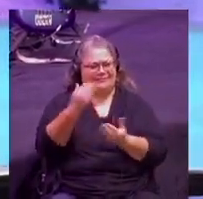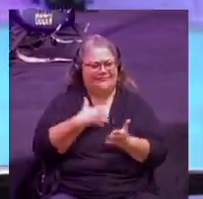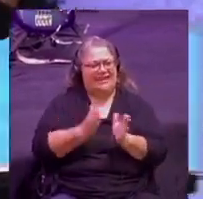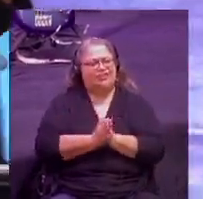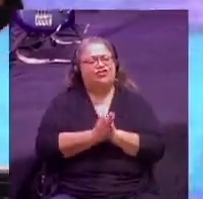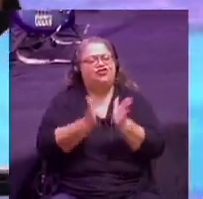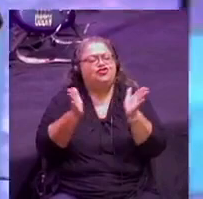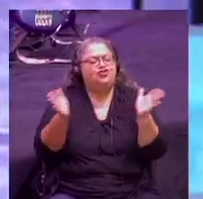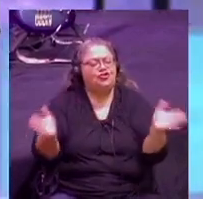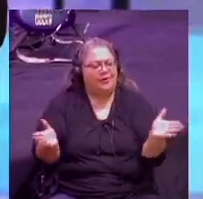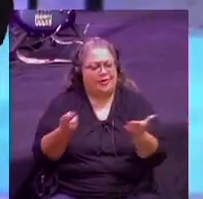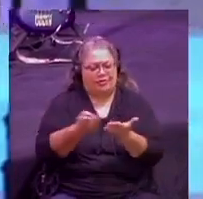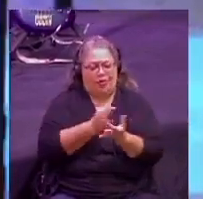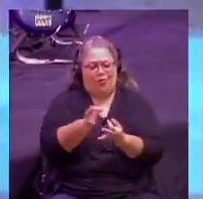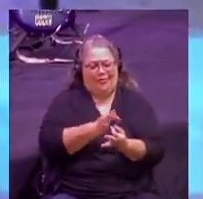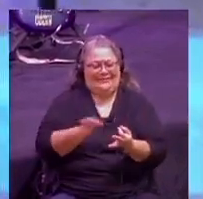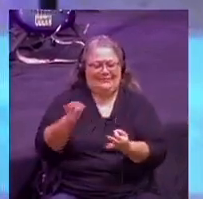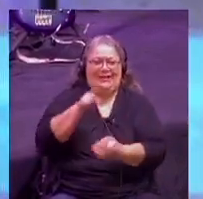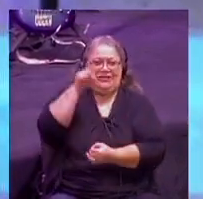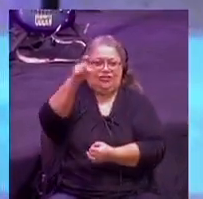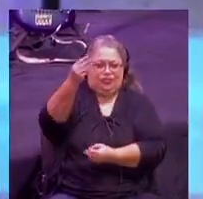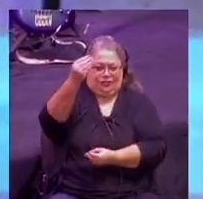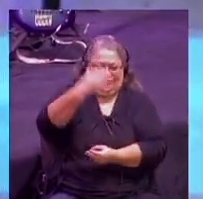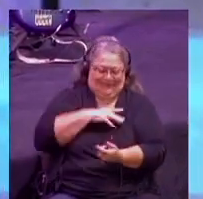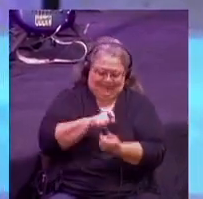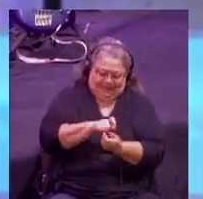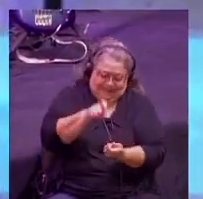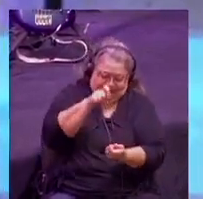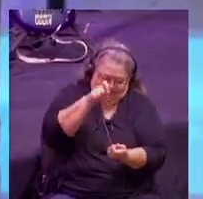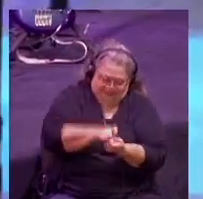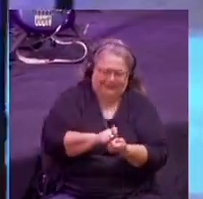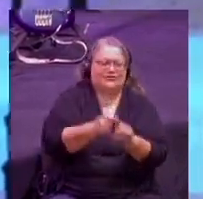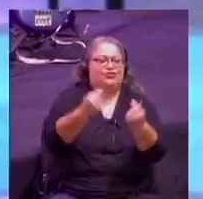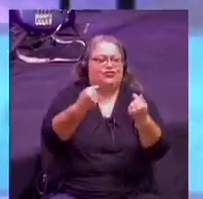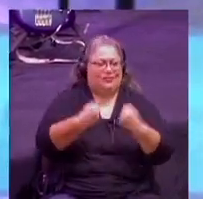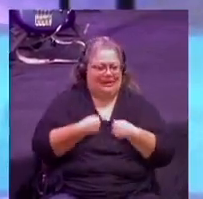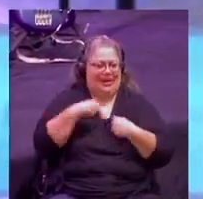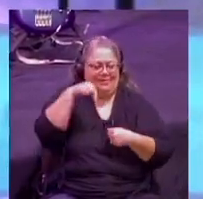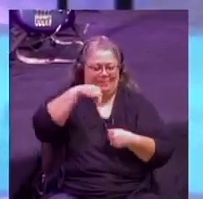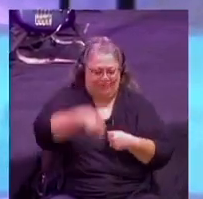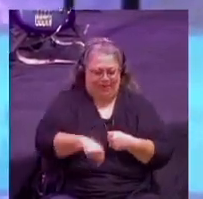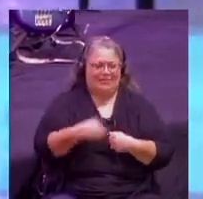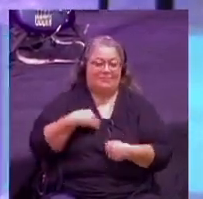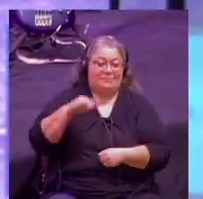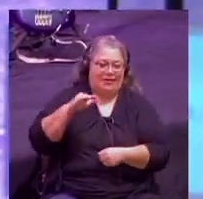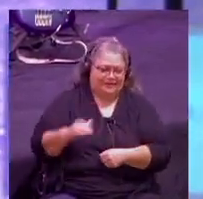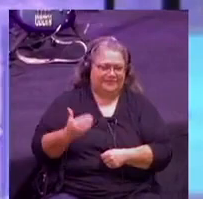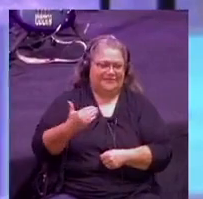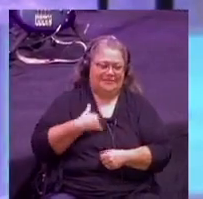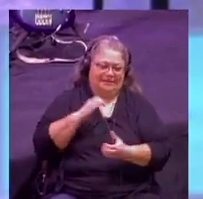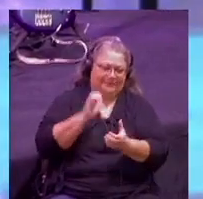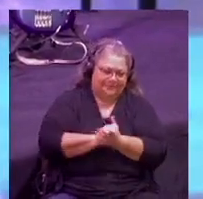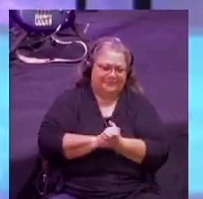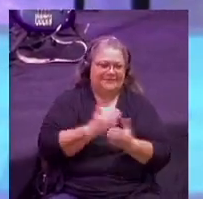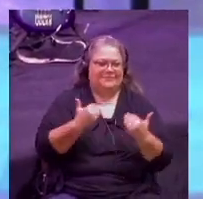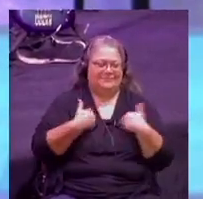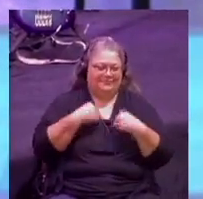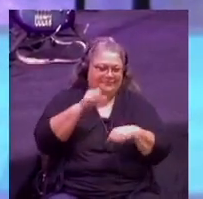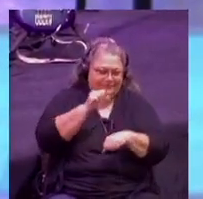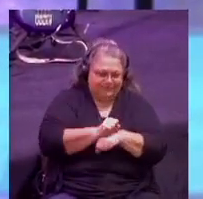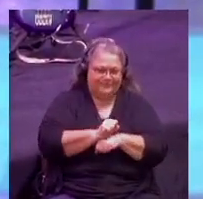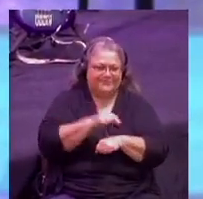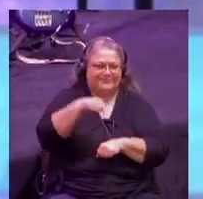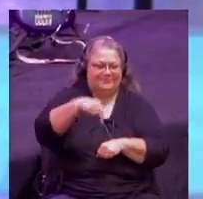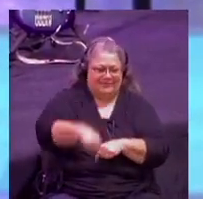generalities. Holy Spirit, I need you to speak specifically to me about my child, about my marriage, about my job, about